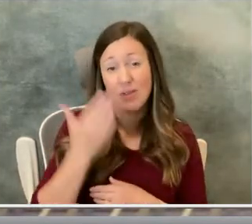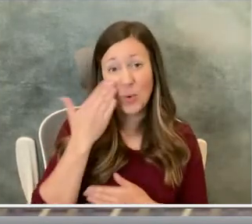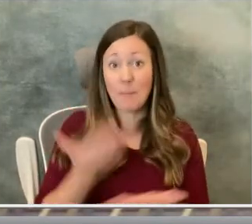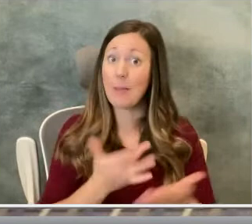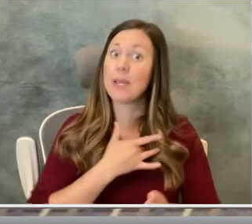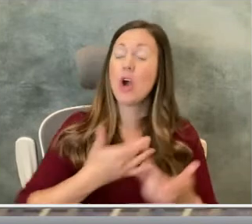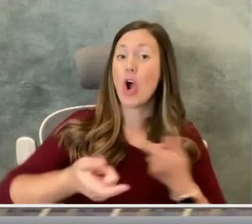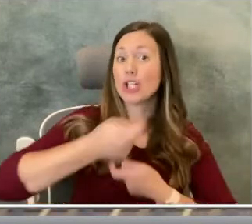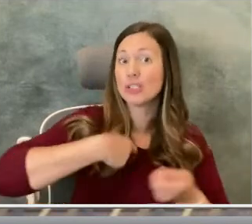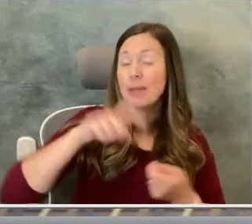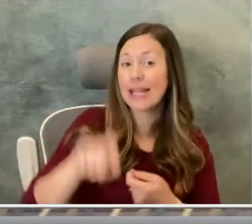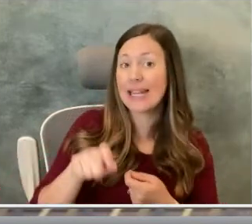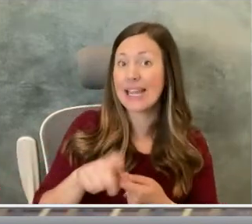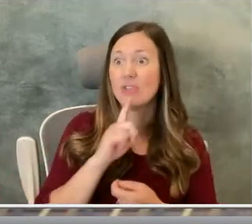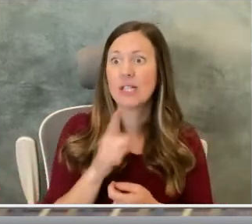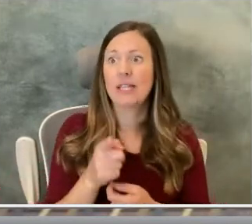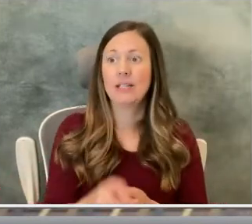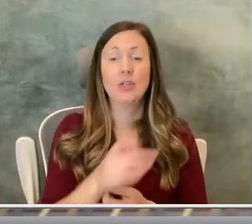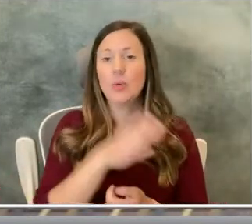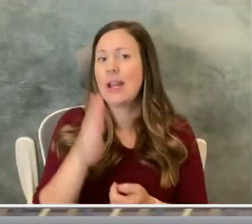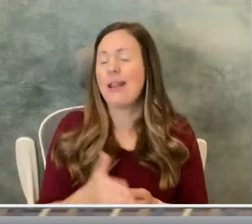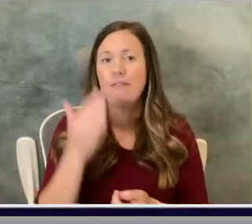know what you're gonna run into.